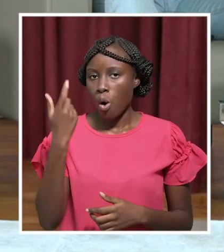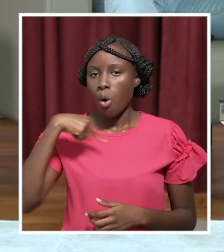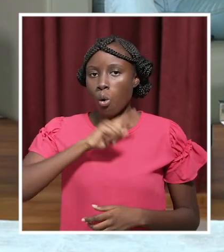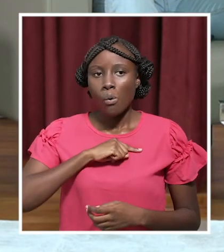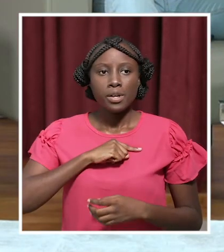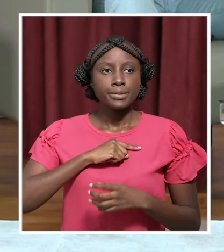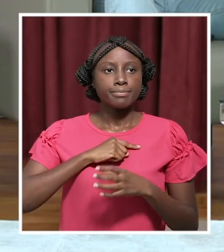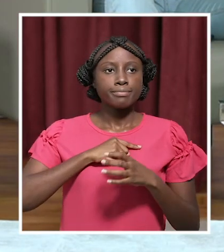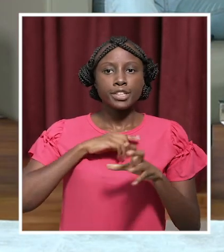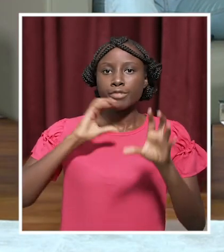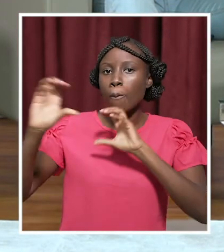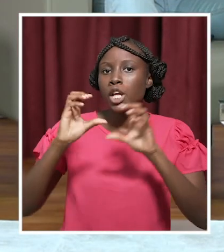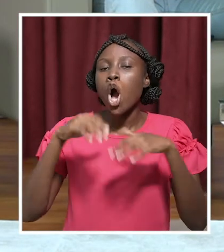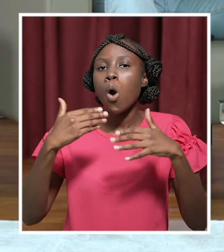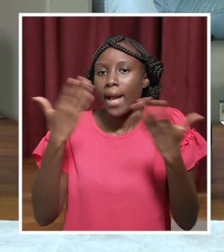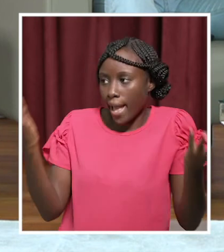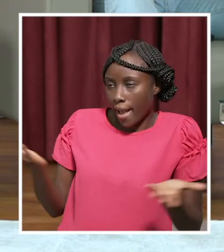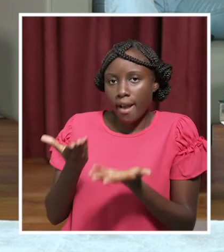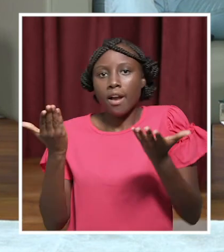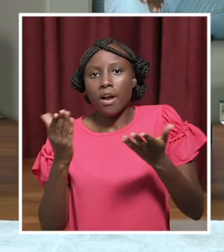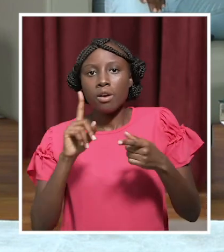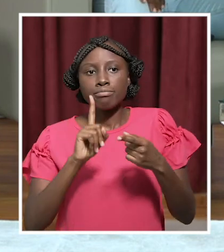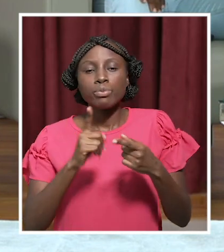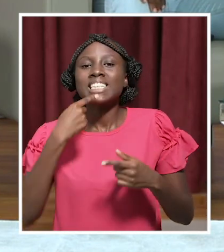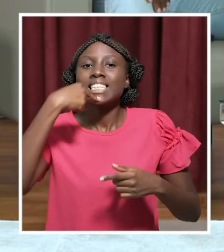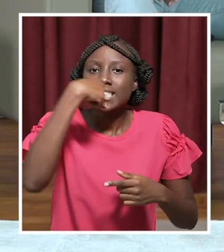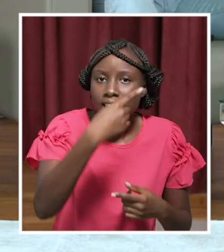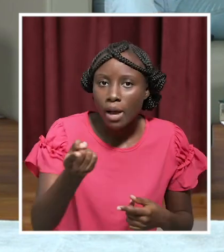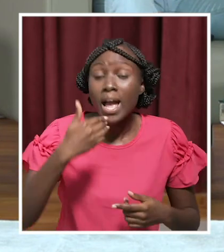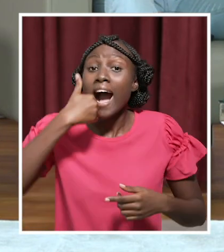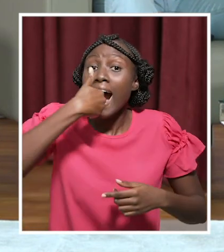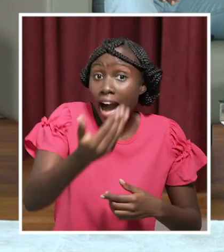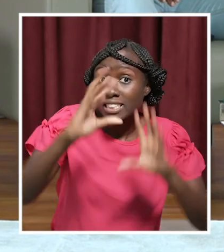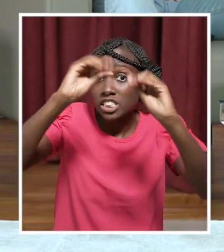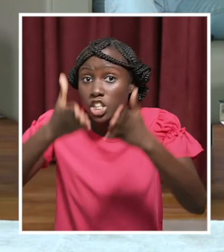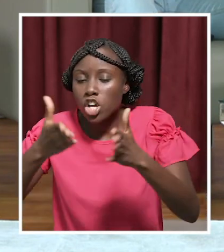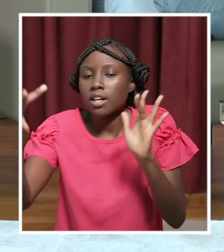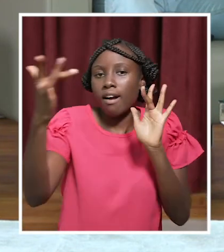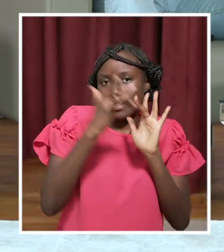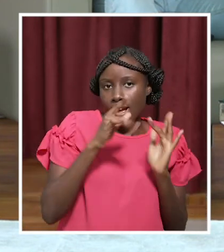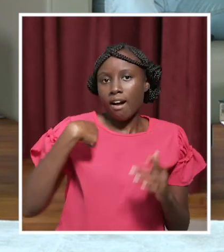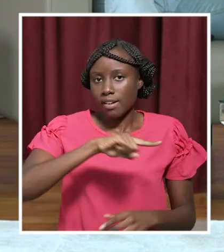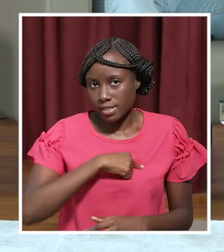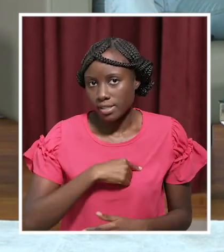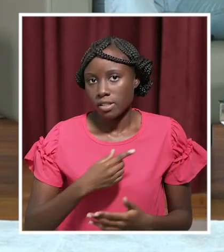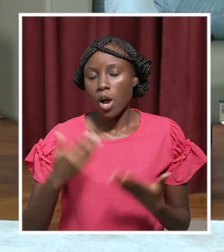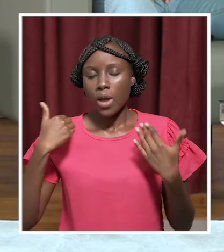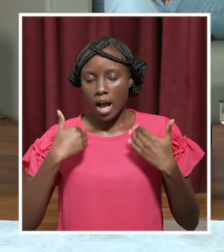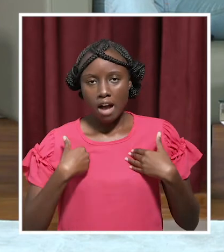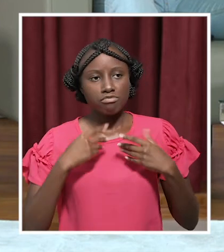in forums like these and tell teachers to reach out to us. We, in turn, provide an opportunity for training for